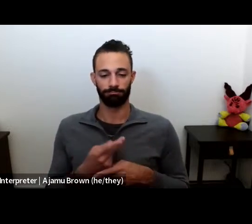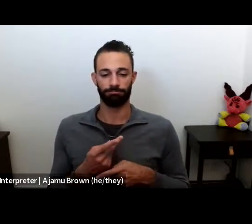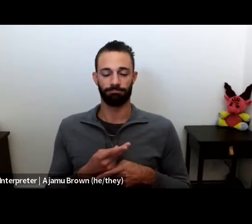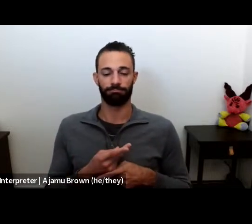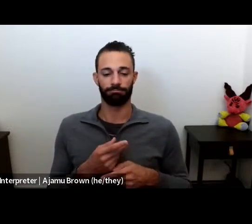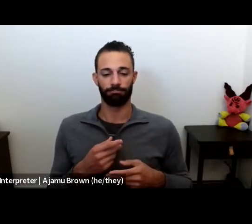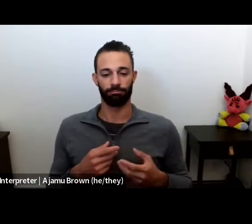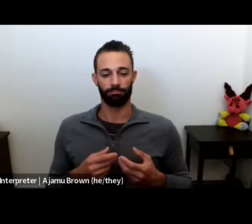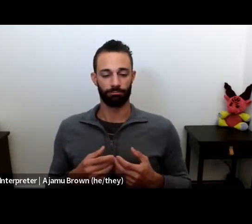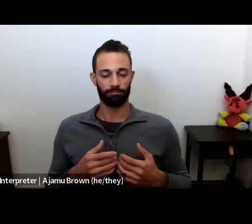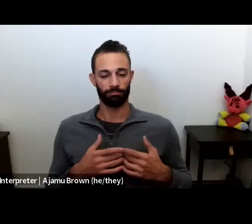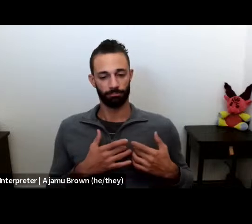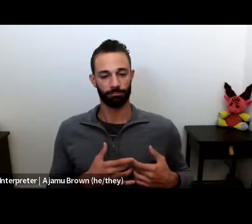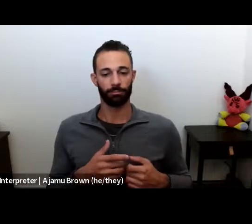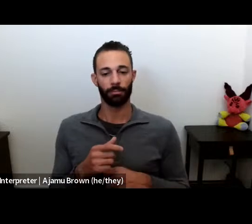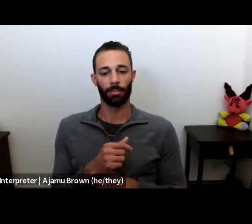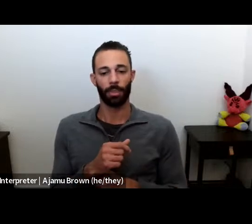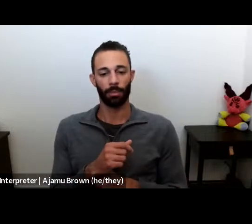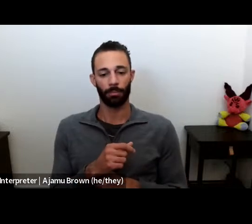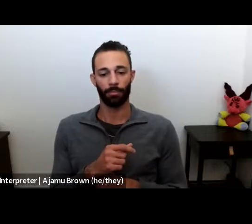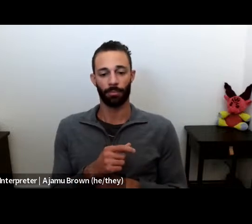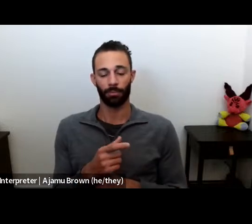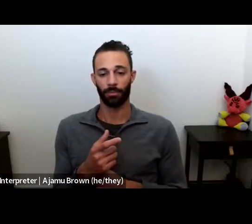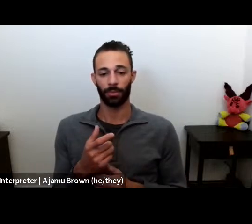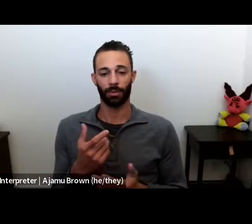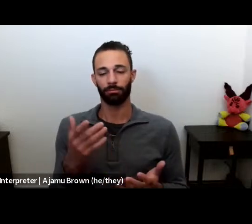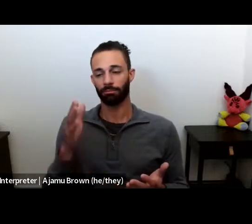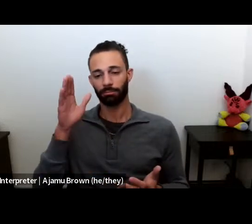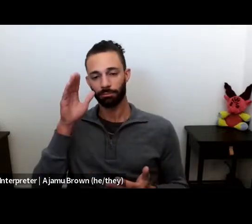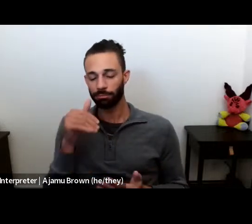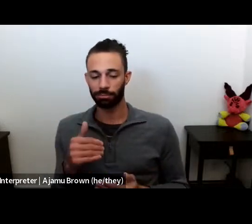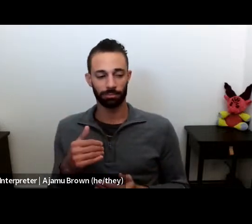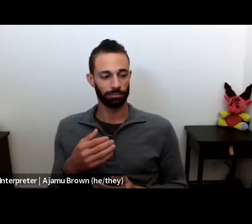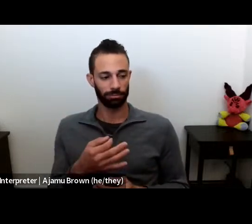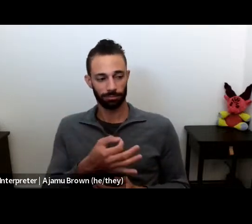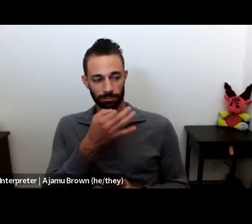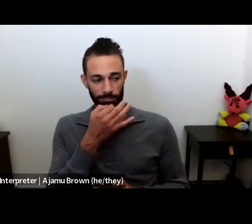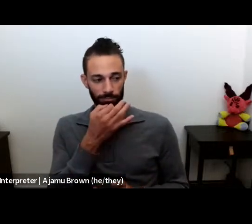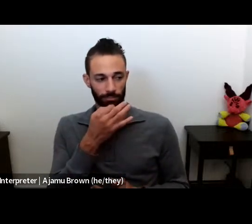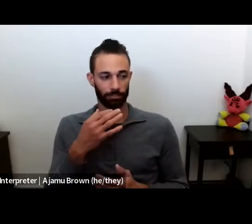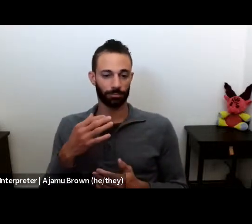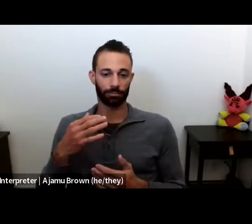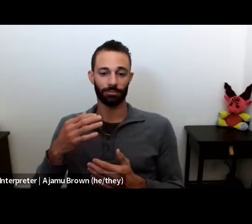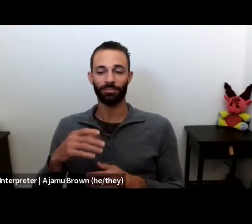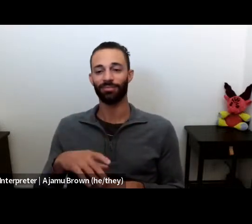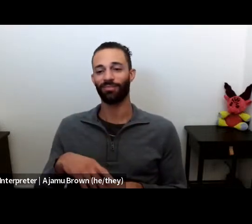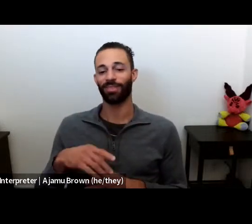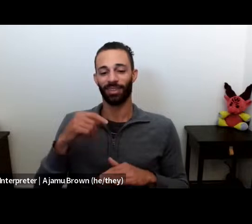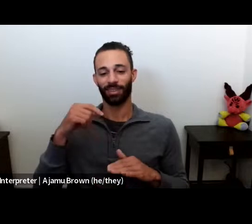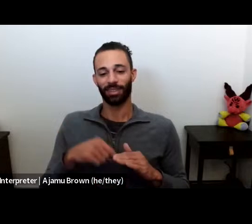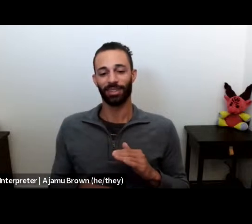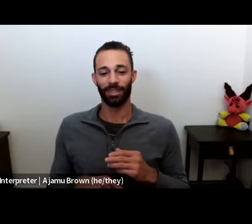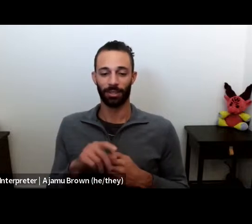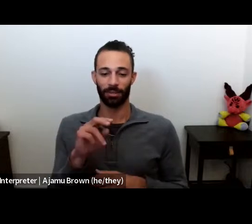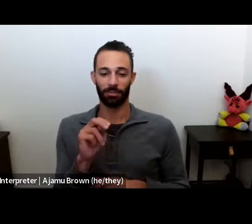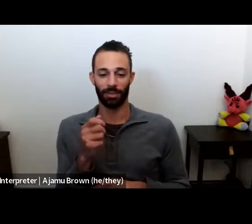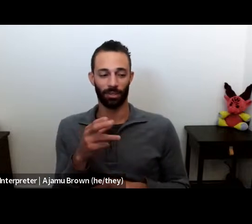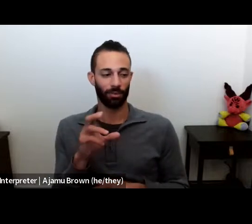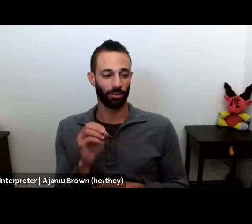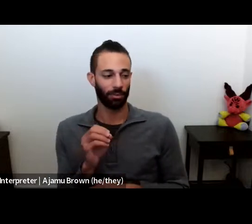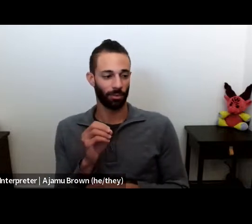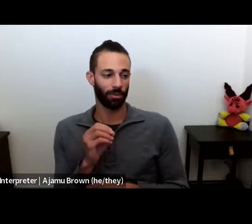You're so good at that. No, you did not. Deep Negro sigh. Wow.